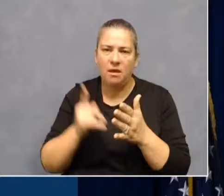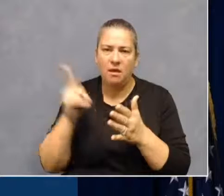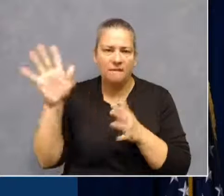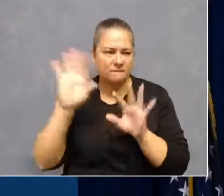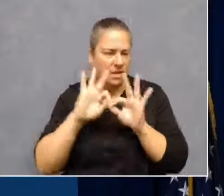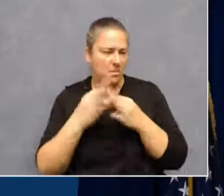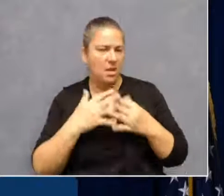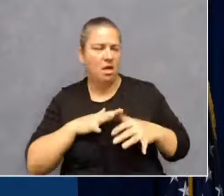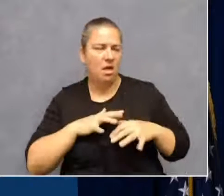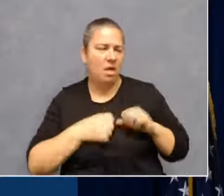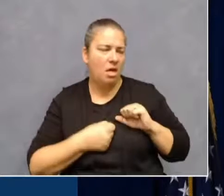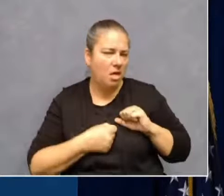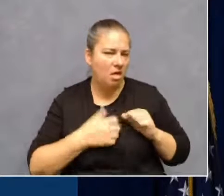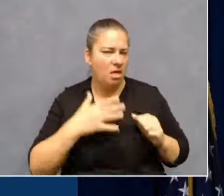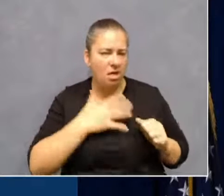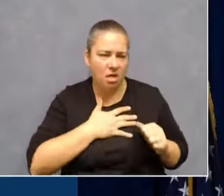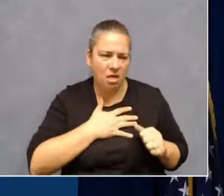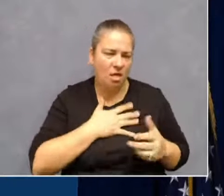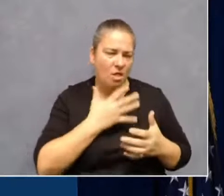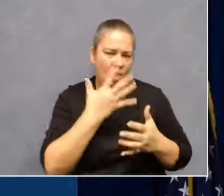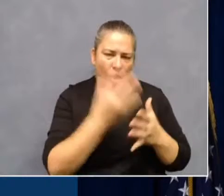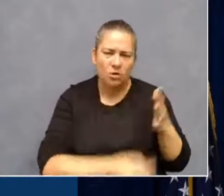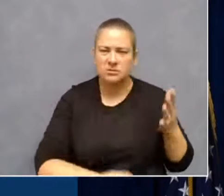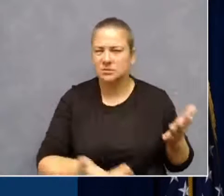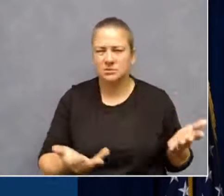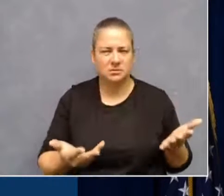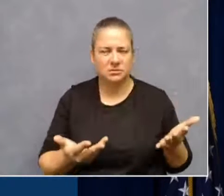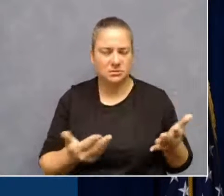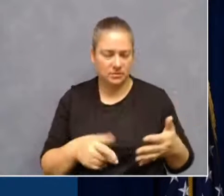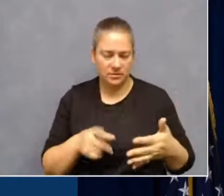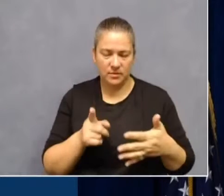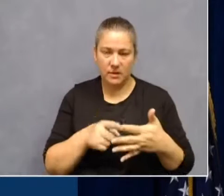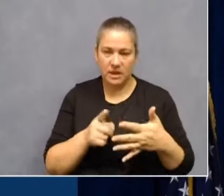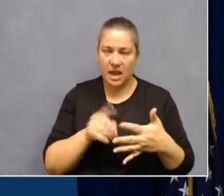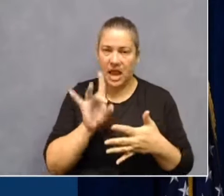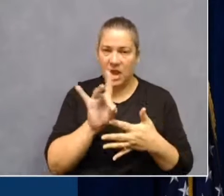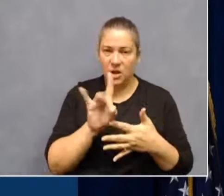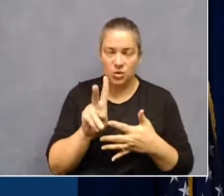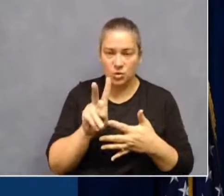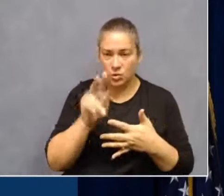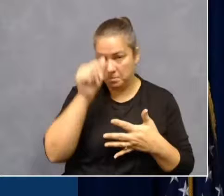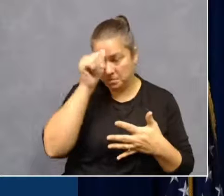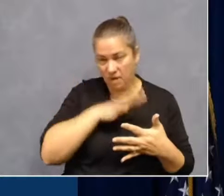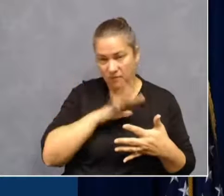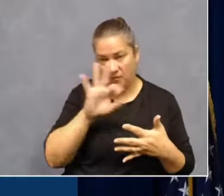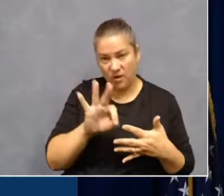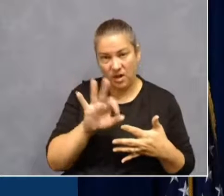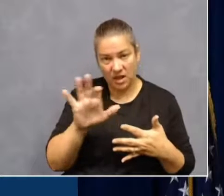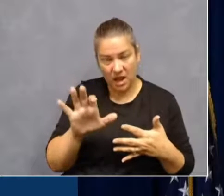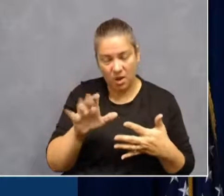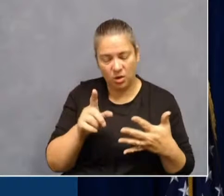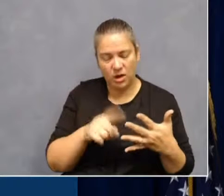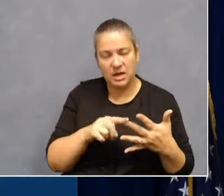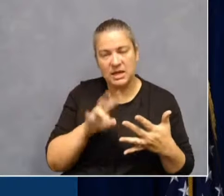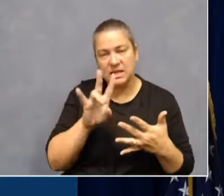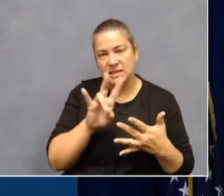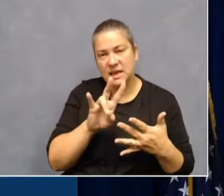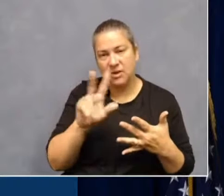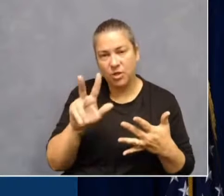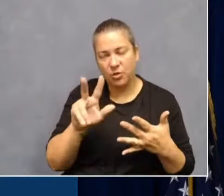struggle. Second is an 82-year-old man from Franklin County, a 73-year-old man from Jefferson